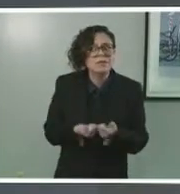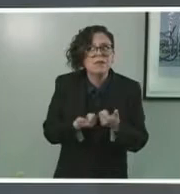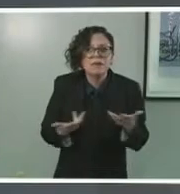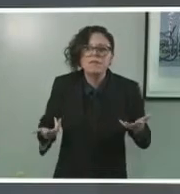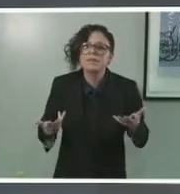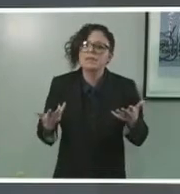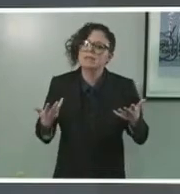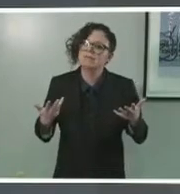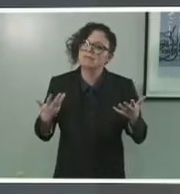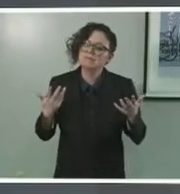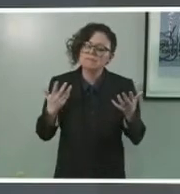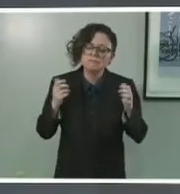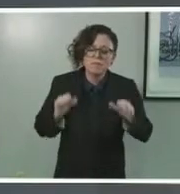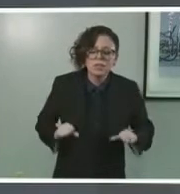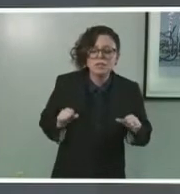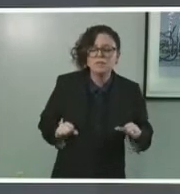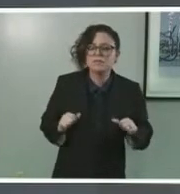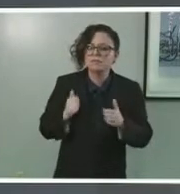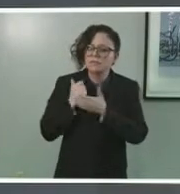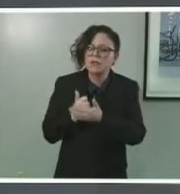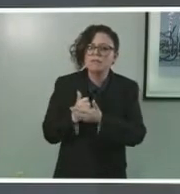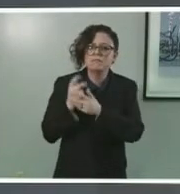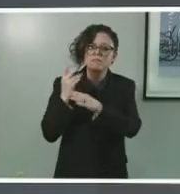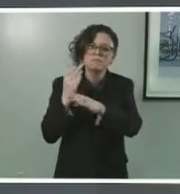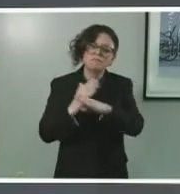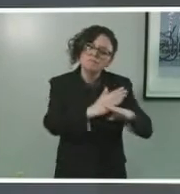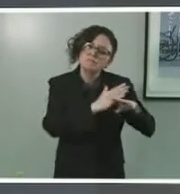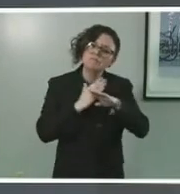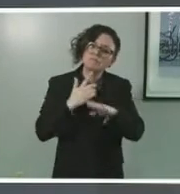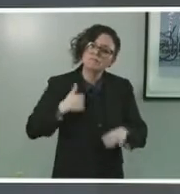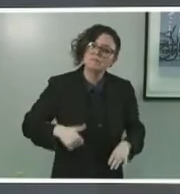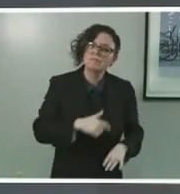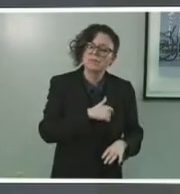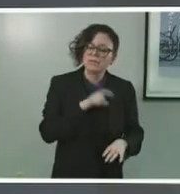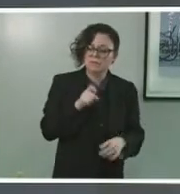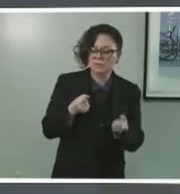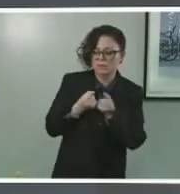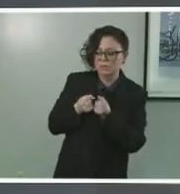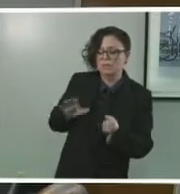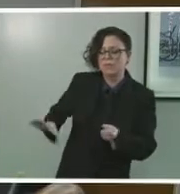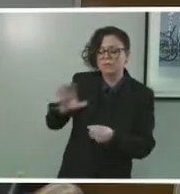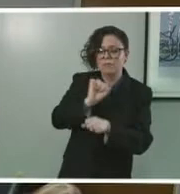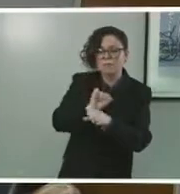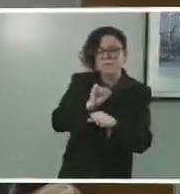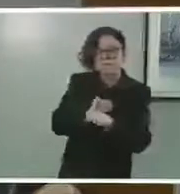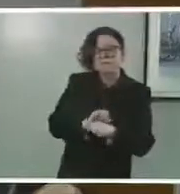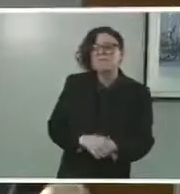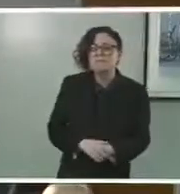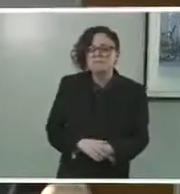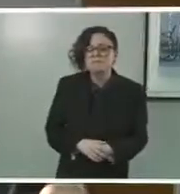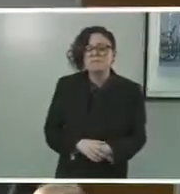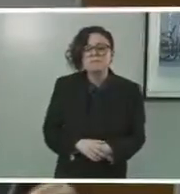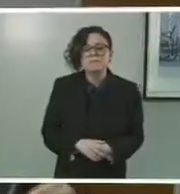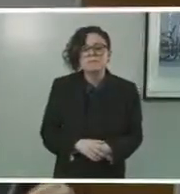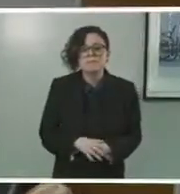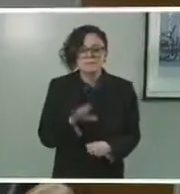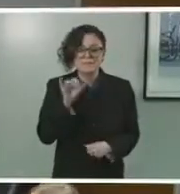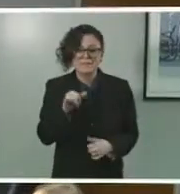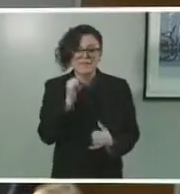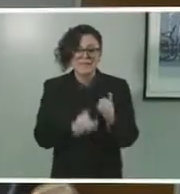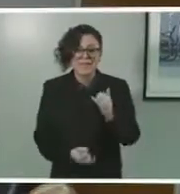safe. And so we need to all support what they're doing out there. Okay, I said that was the last one,